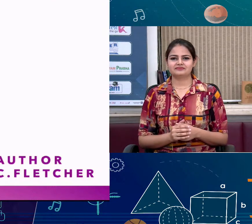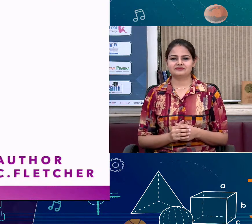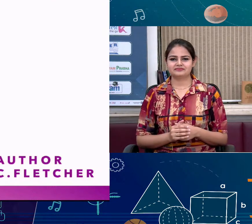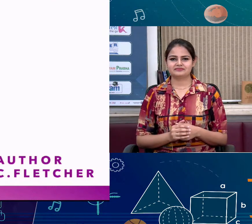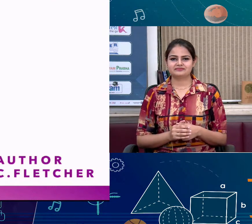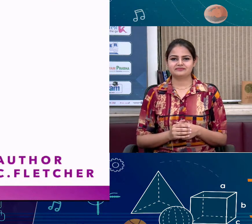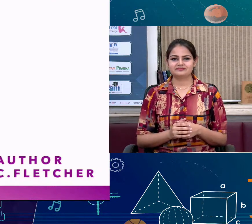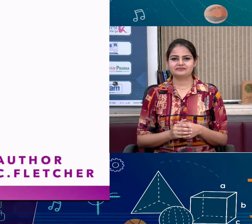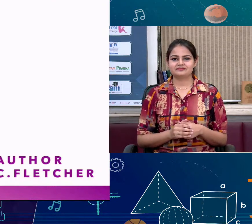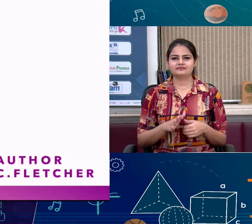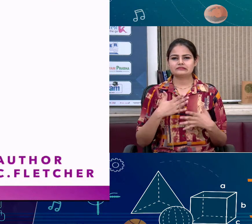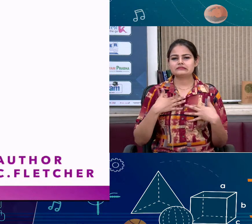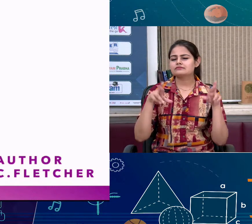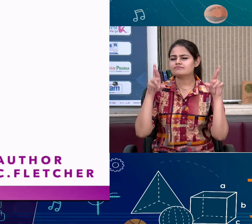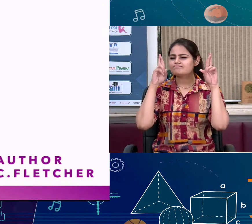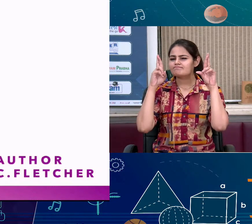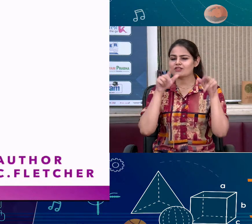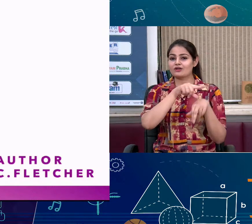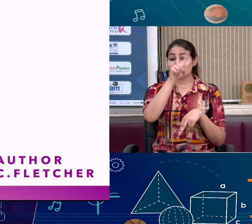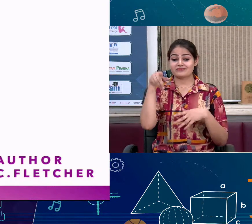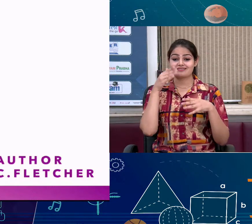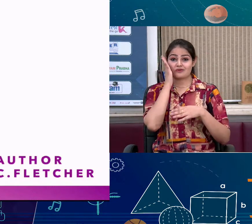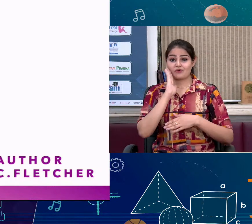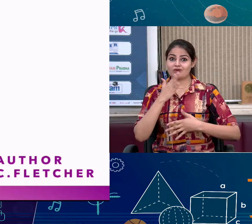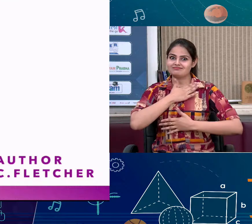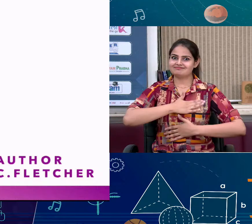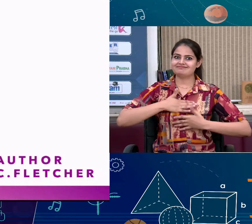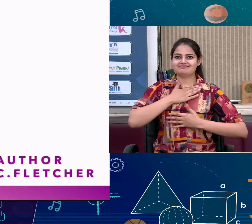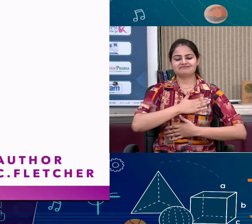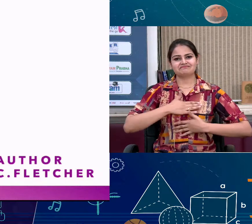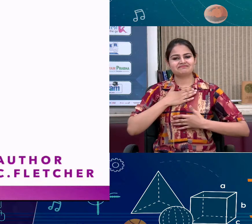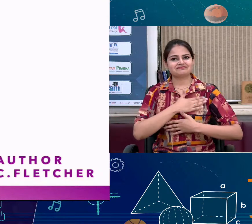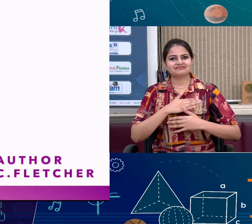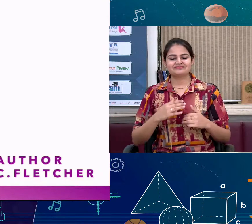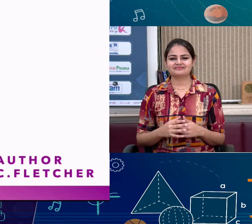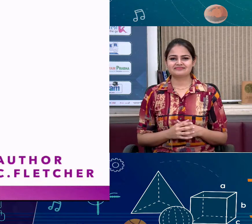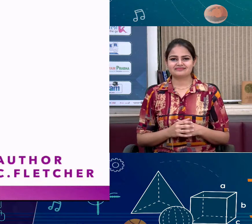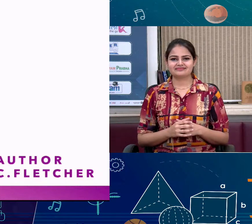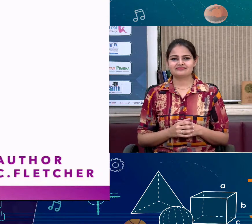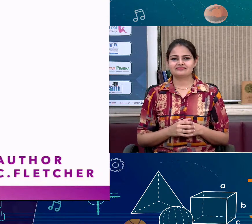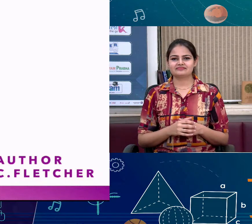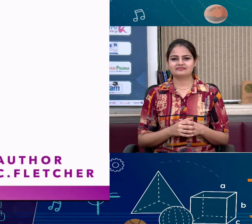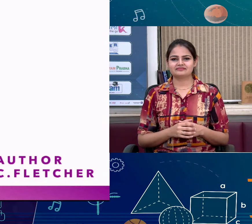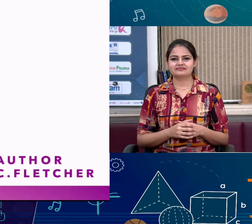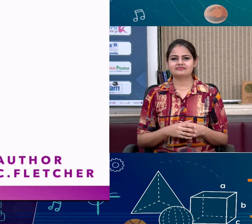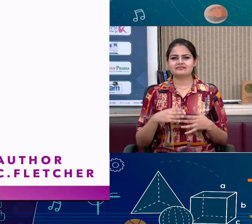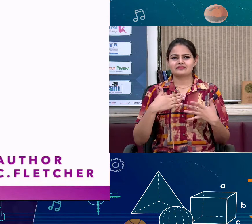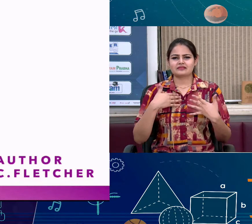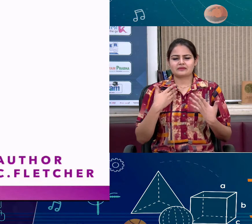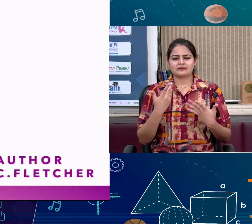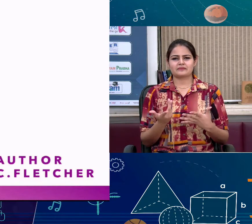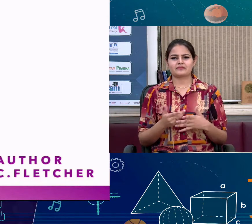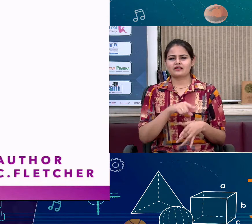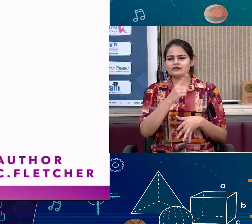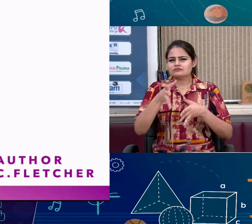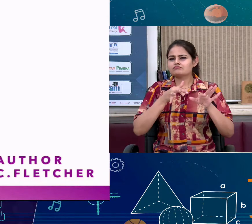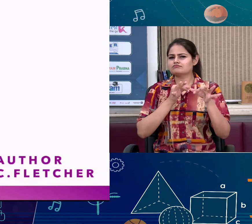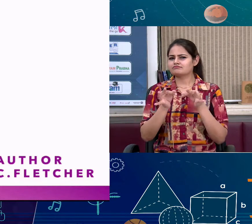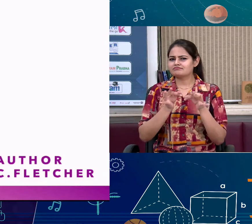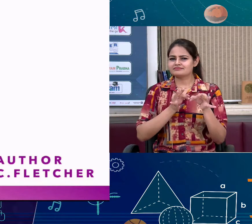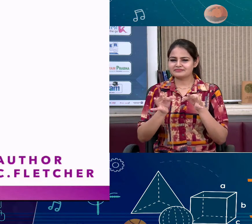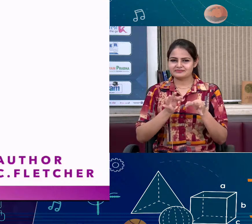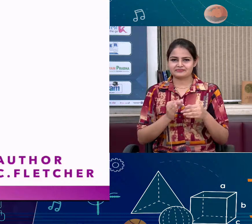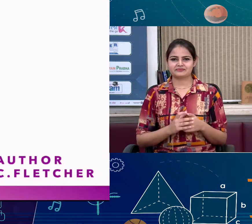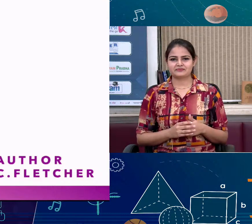All right, I hope you enjoyed the poem and as much as I did reciting it to you. Now